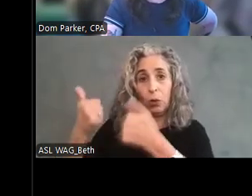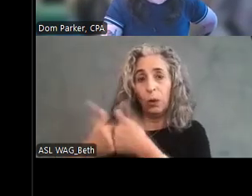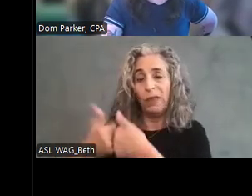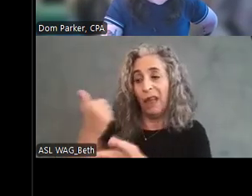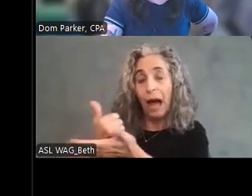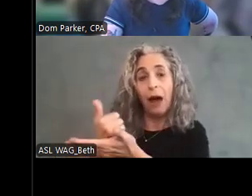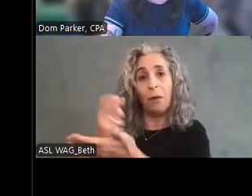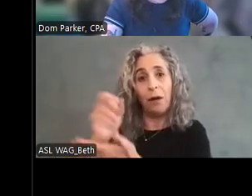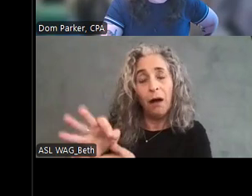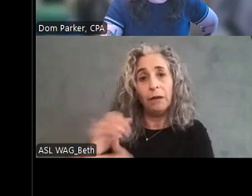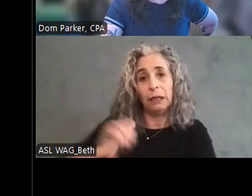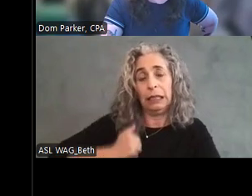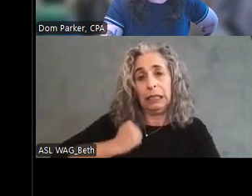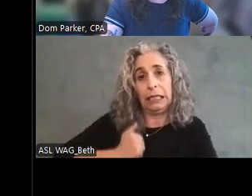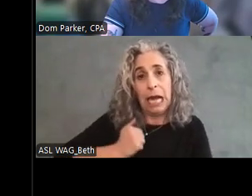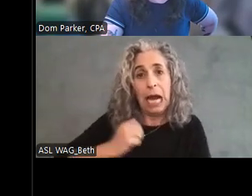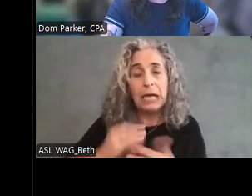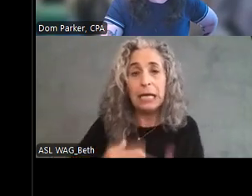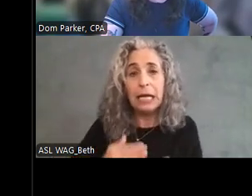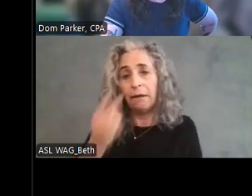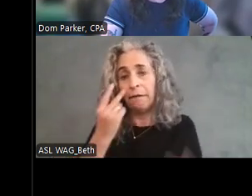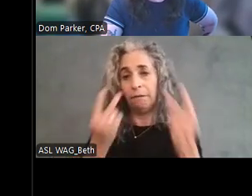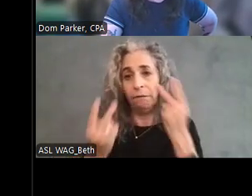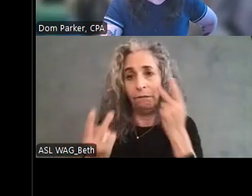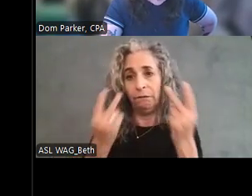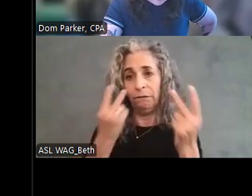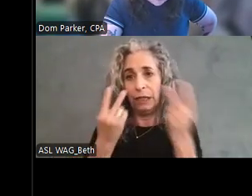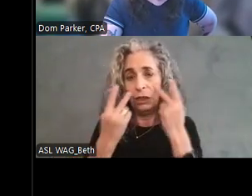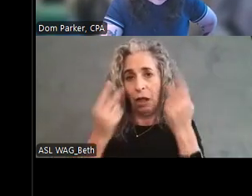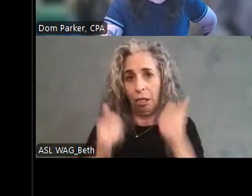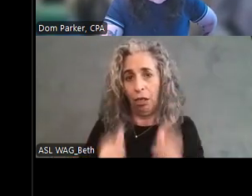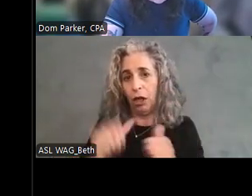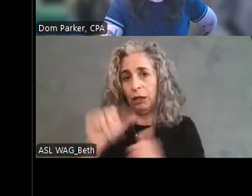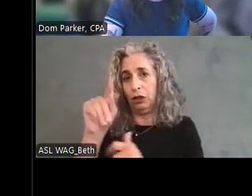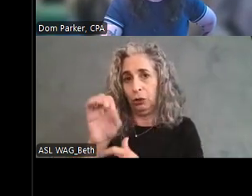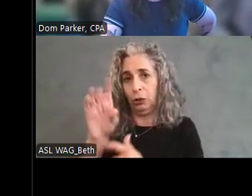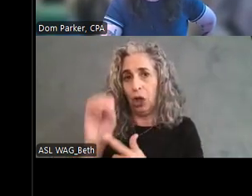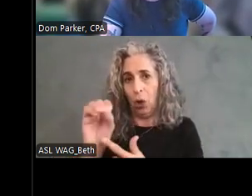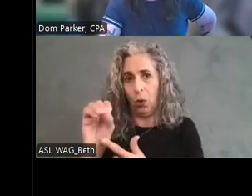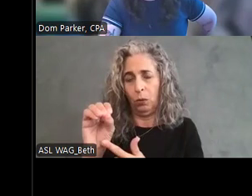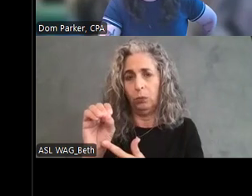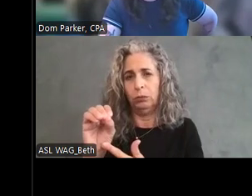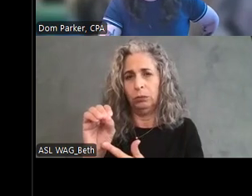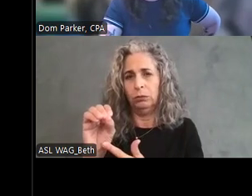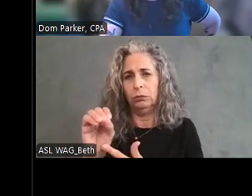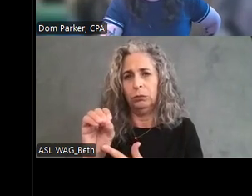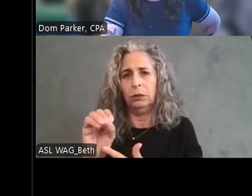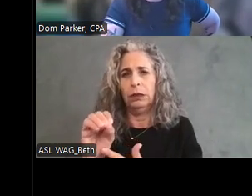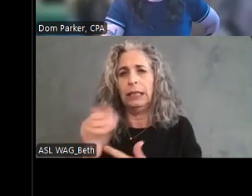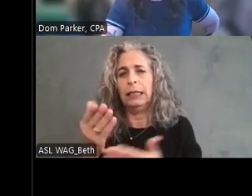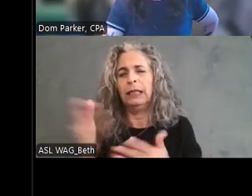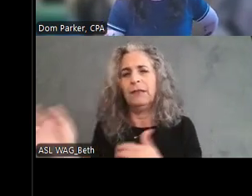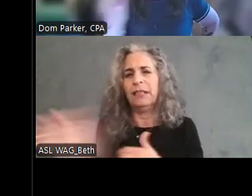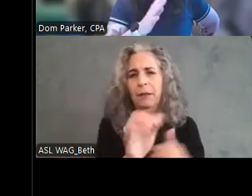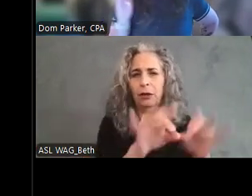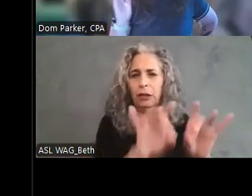a Canadian Vision Loss studio, or Vision Loss. They're very similar to Vision Australia here in